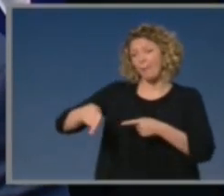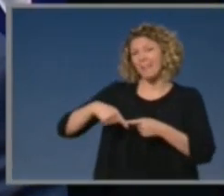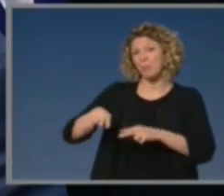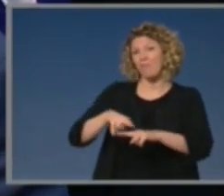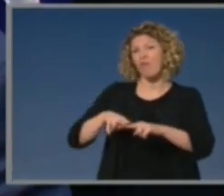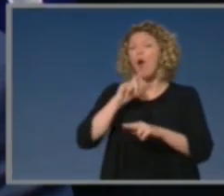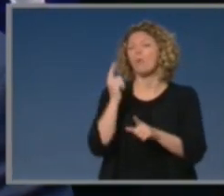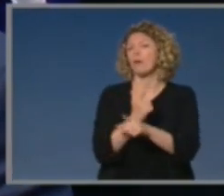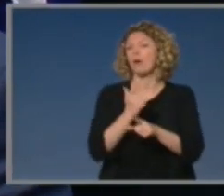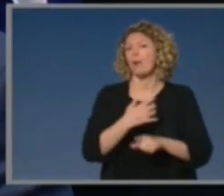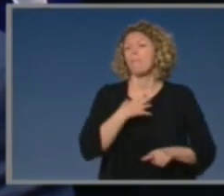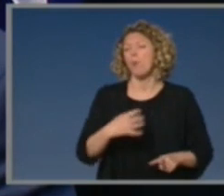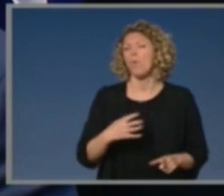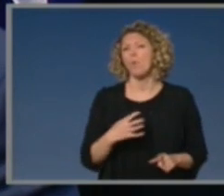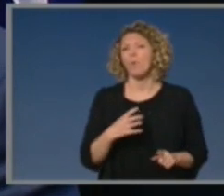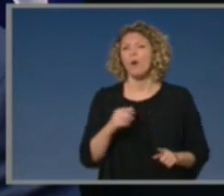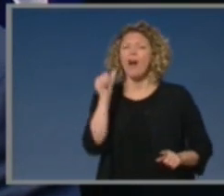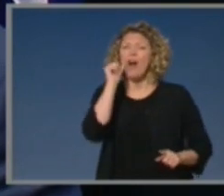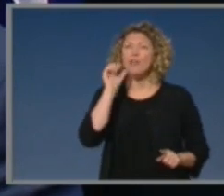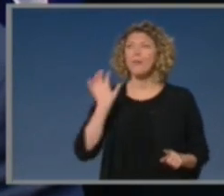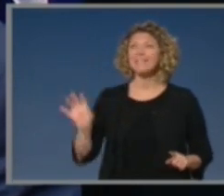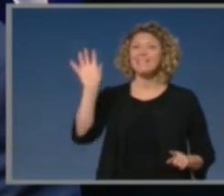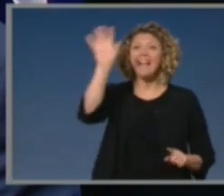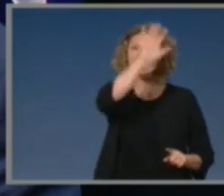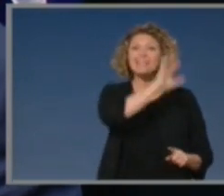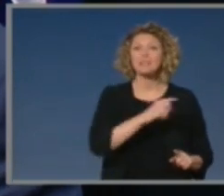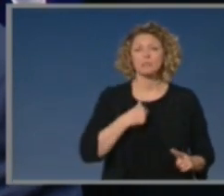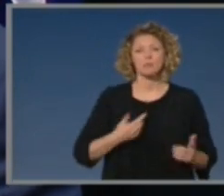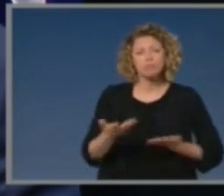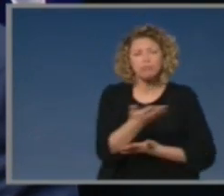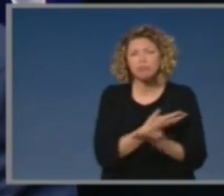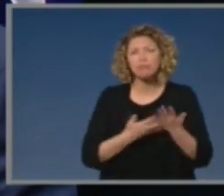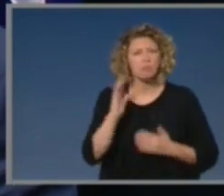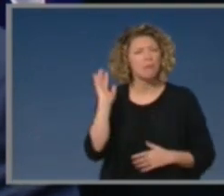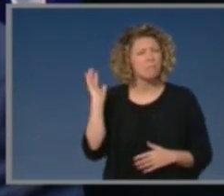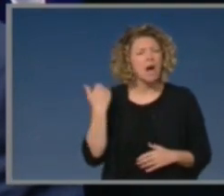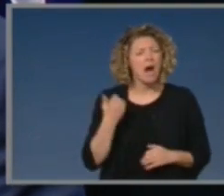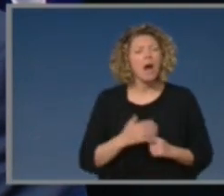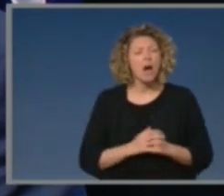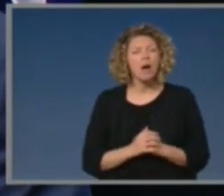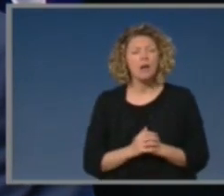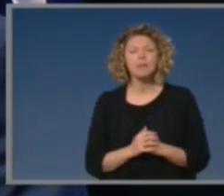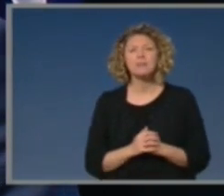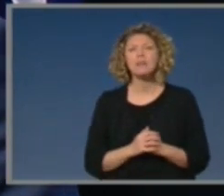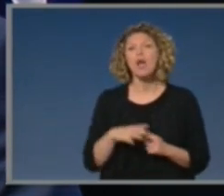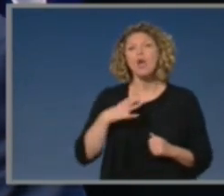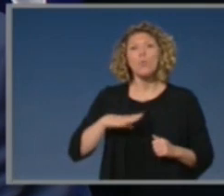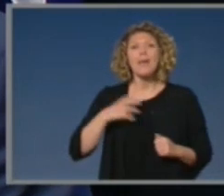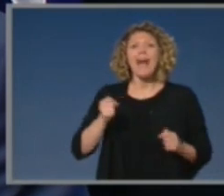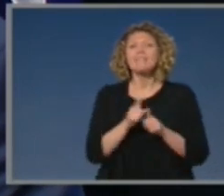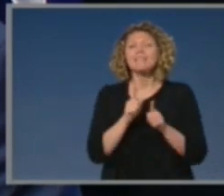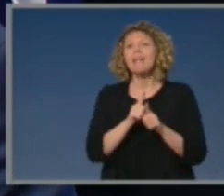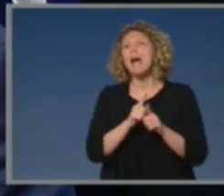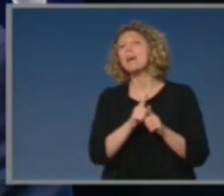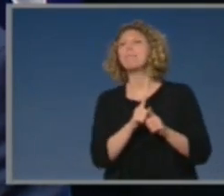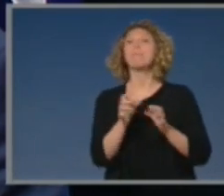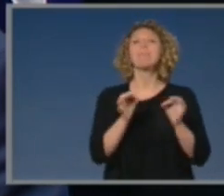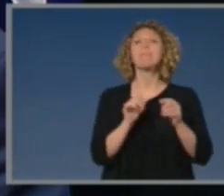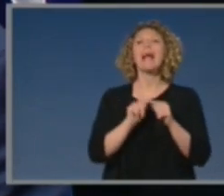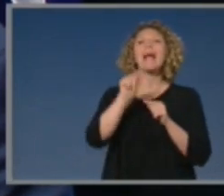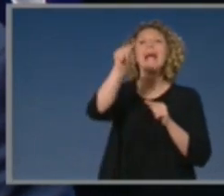something the states and territories and I have been discussing in some detail. I think we do have to have some aspirations and some targets about